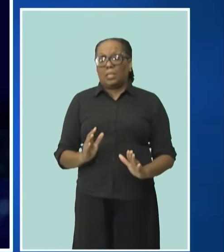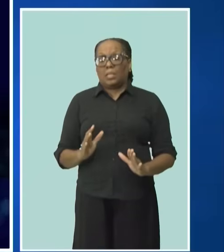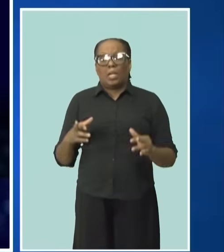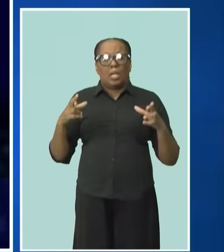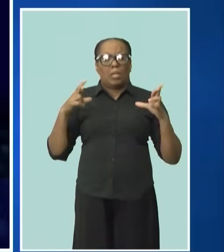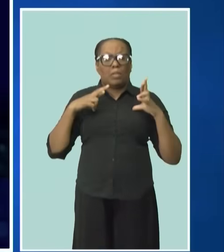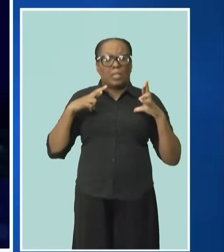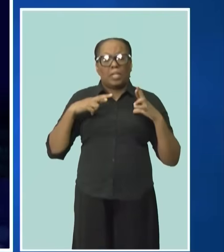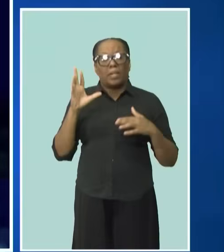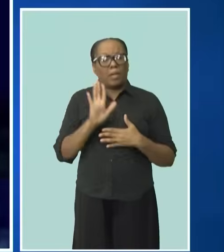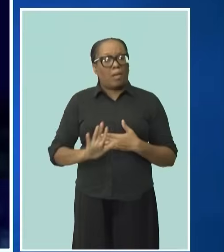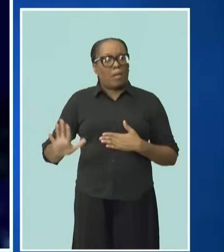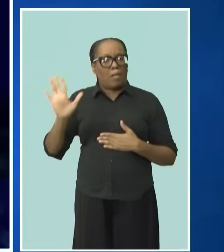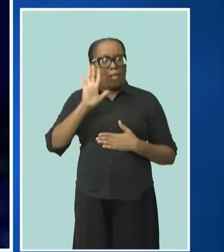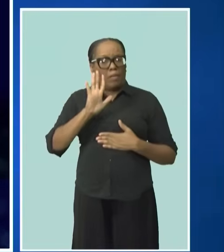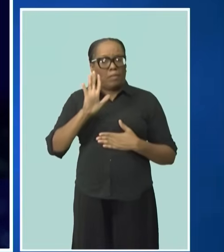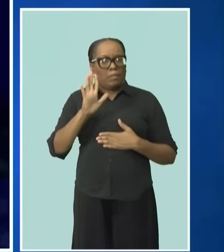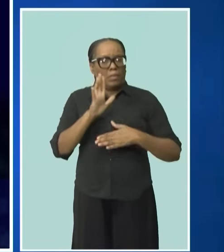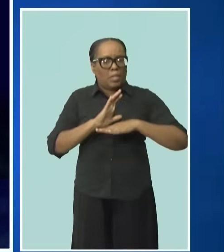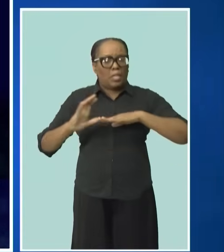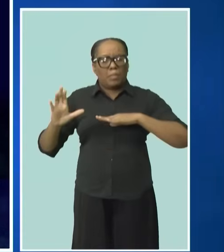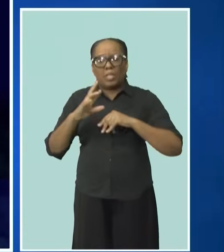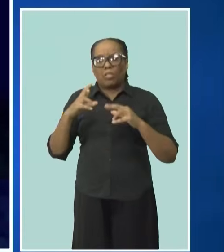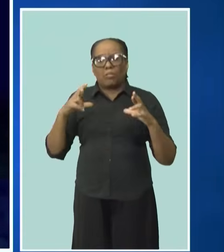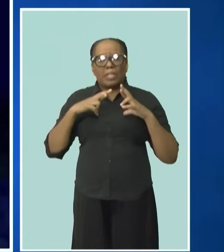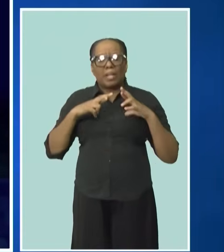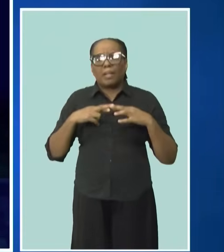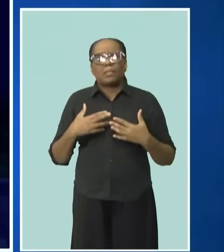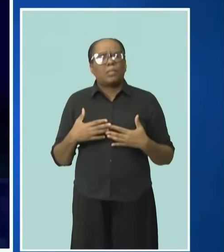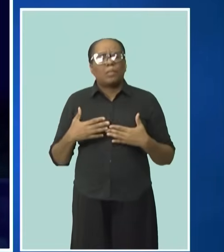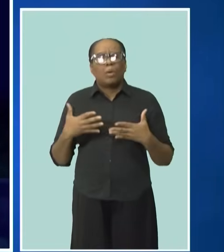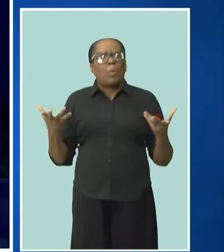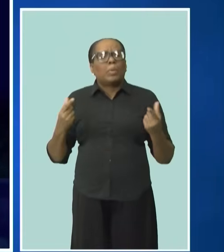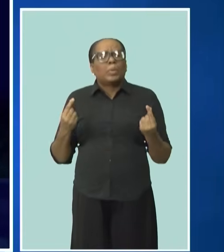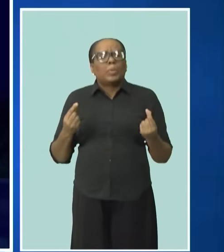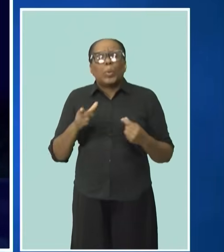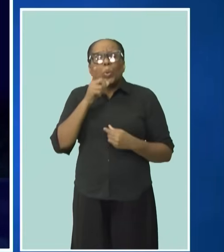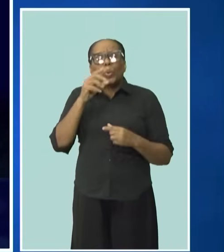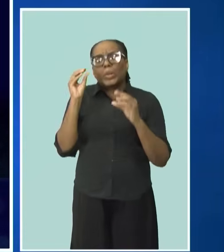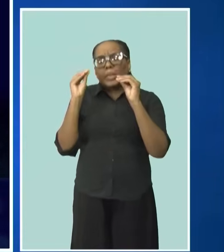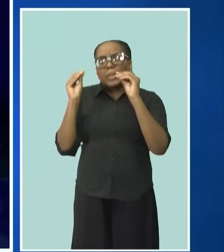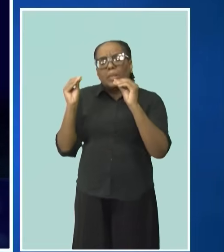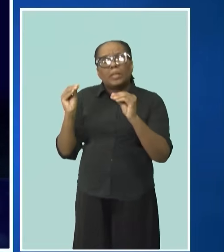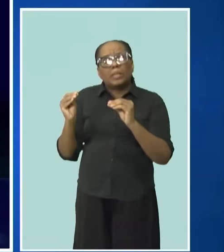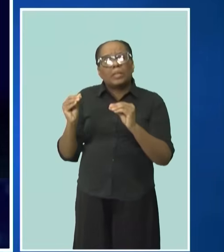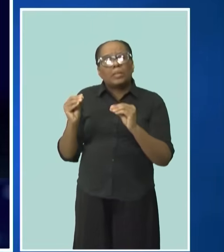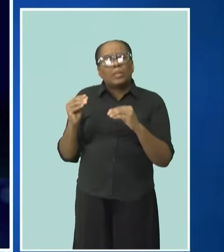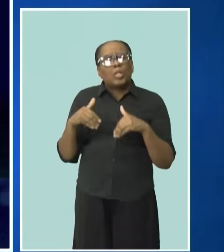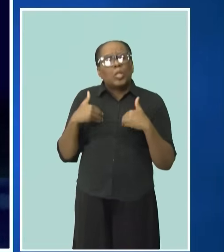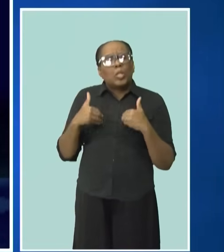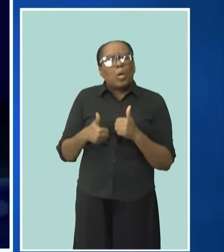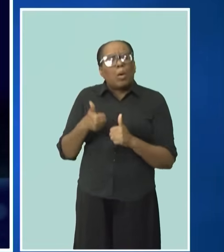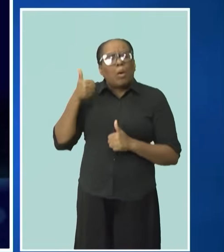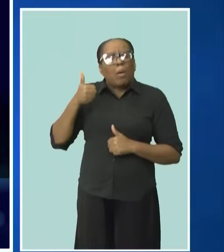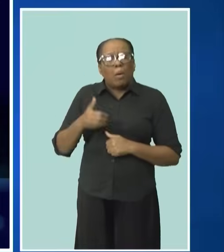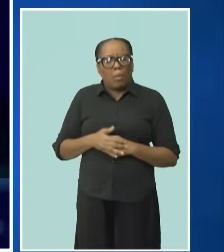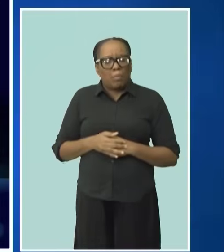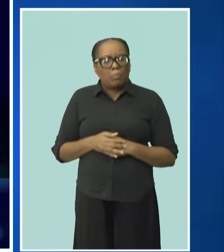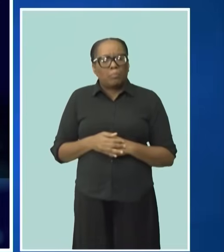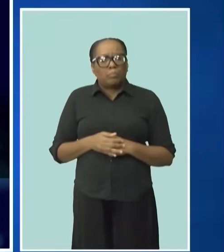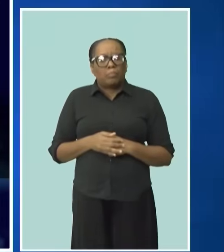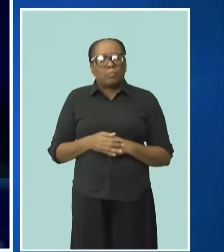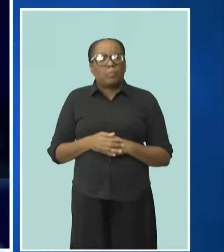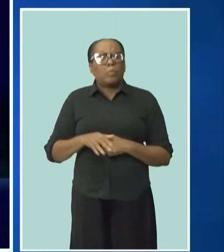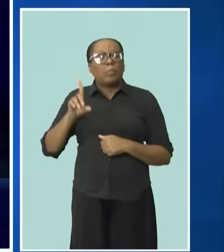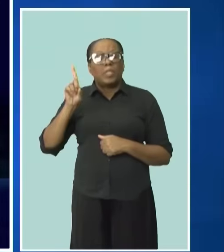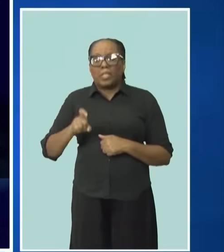the region, and we're always looking for ways where we can use and pool our resources to assist where we